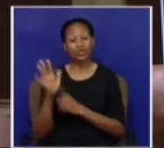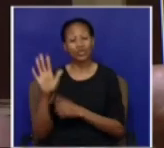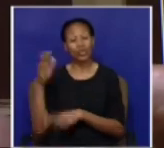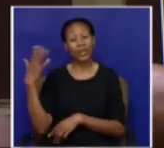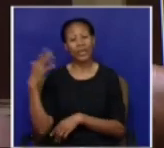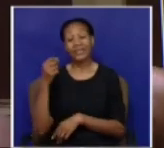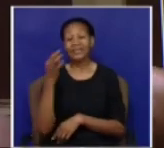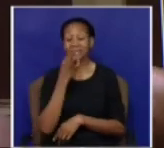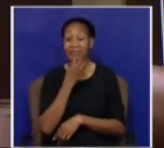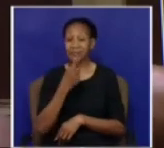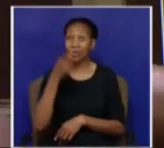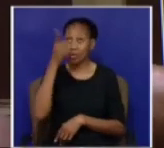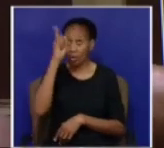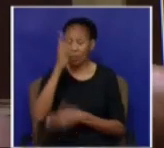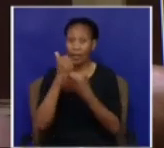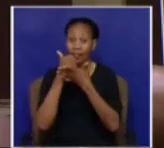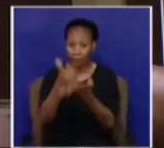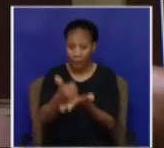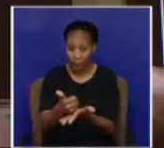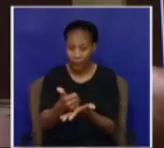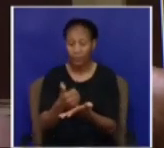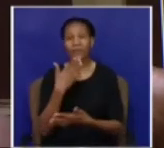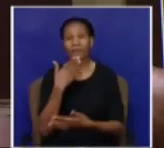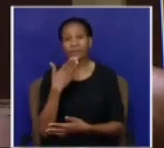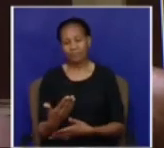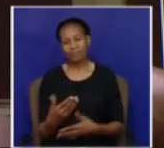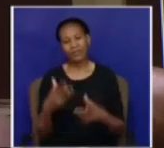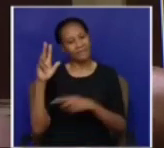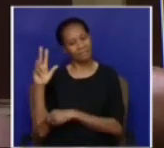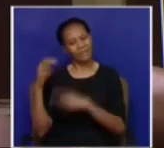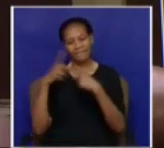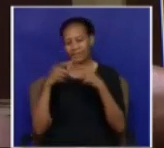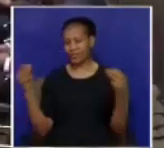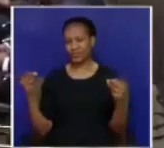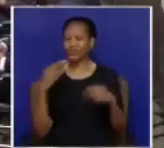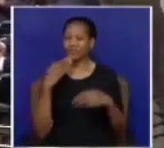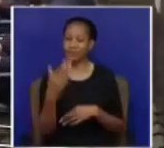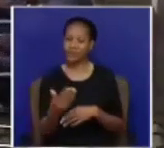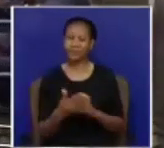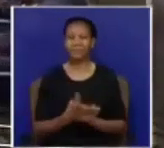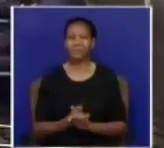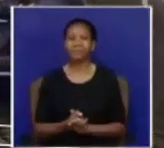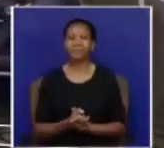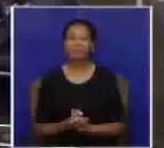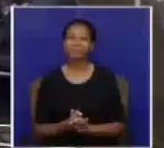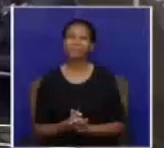hand and say, so help me God. You have been duly sworn in. Thank you.